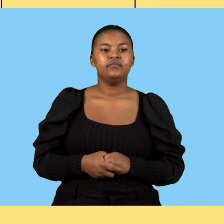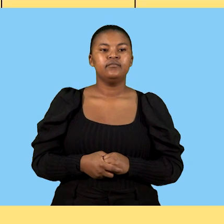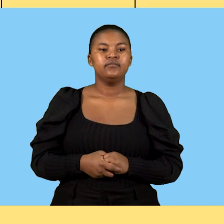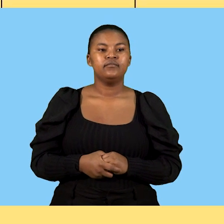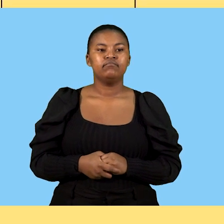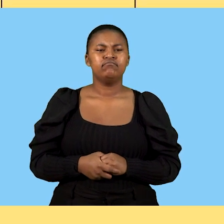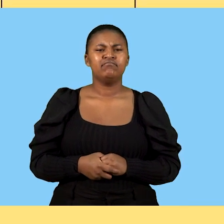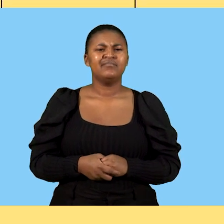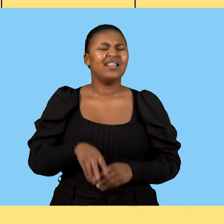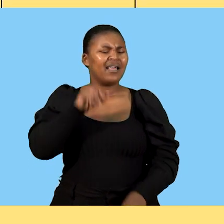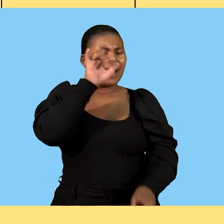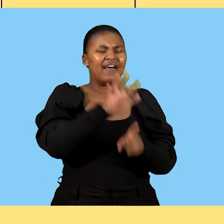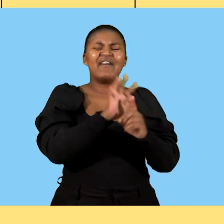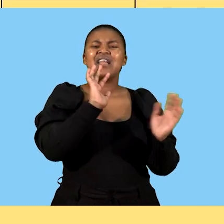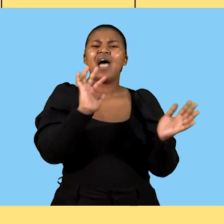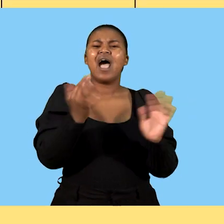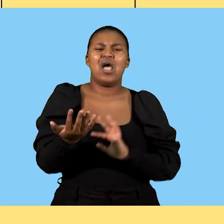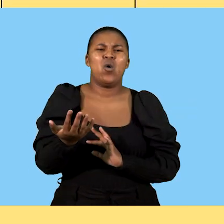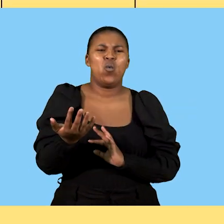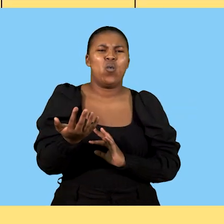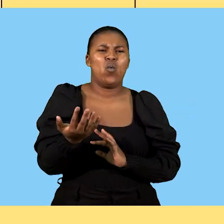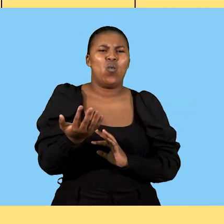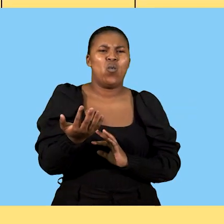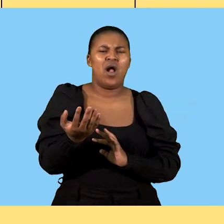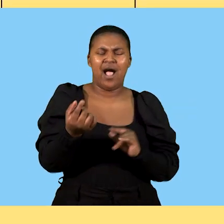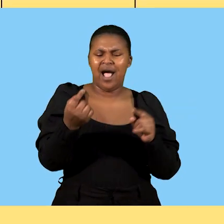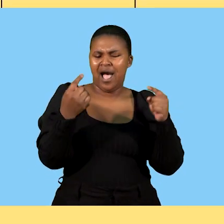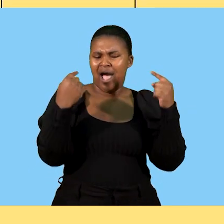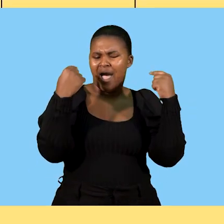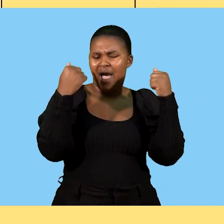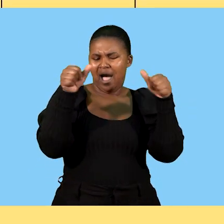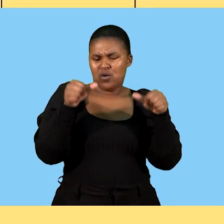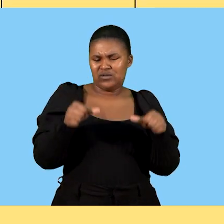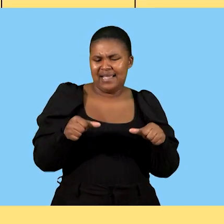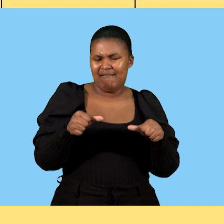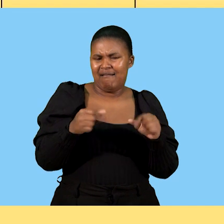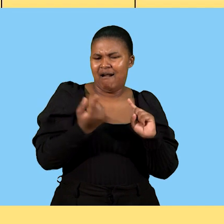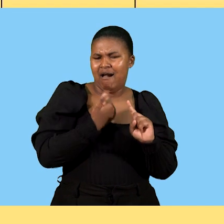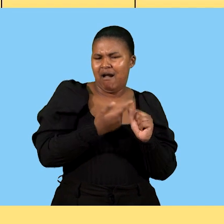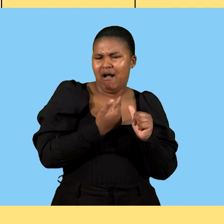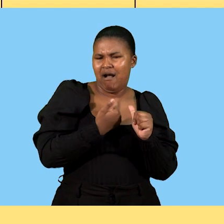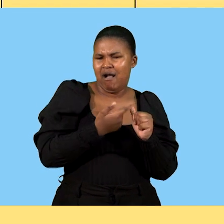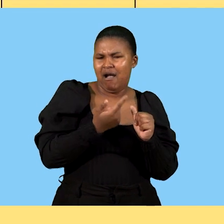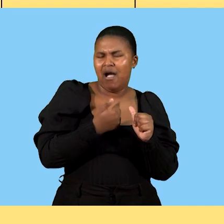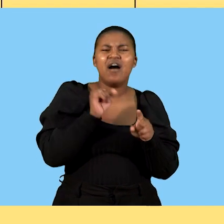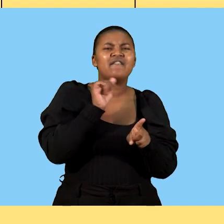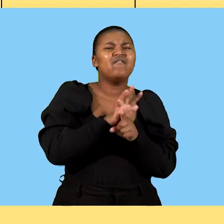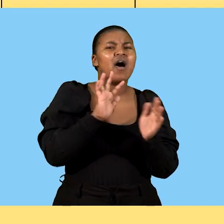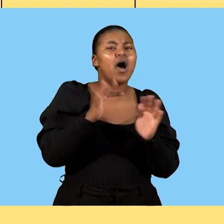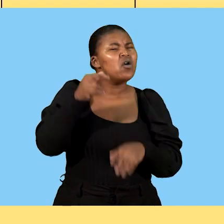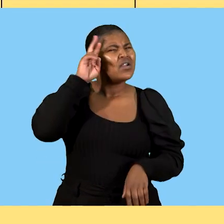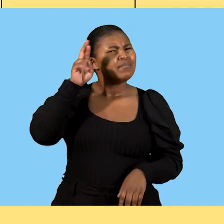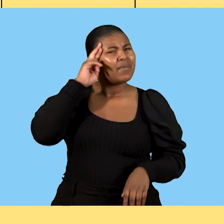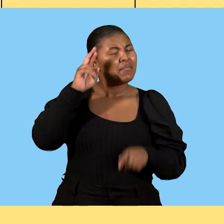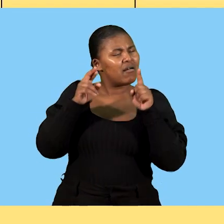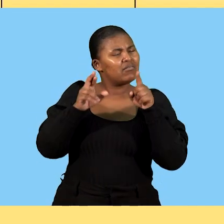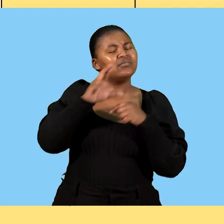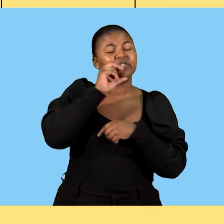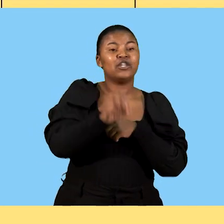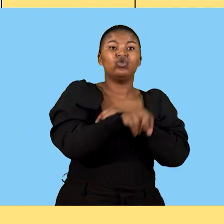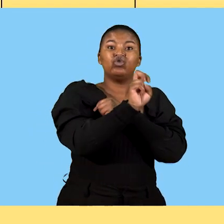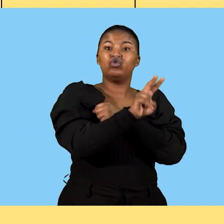How then does it affect the accounting equation? On the accounting equation, you remember it says an amount